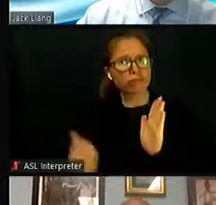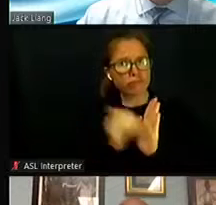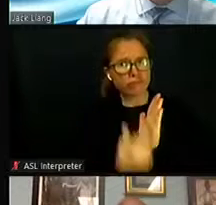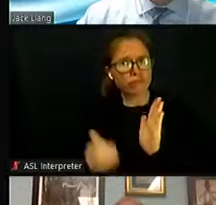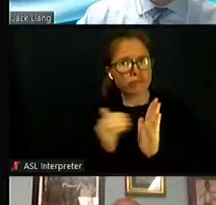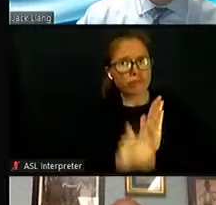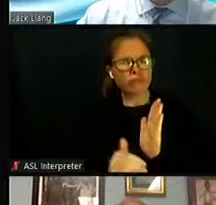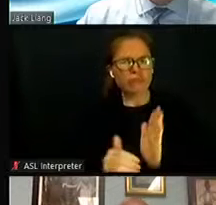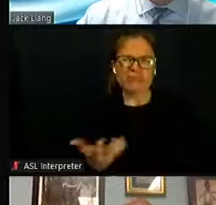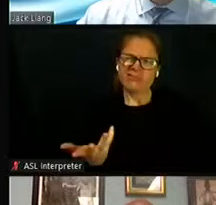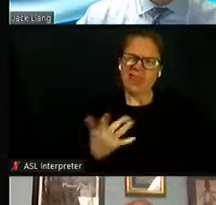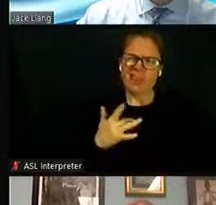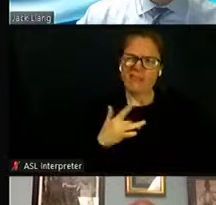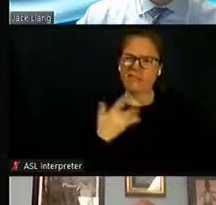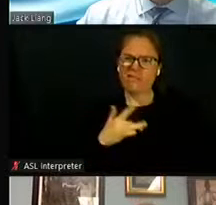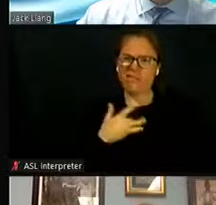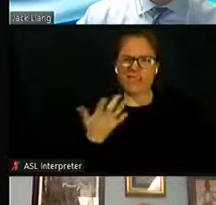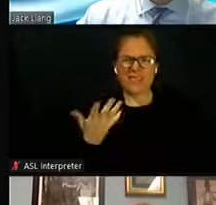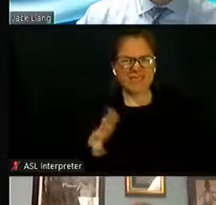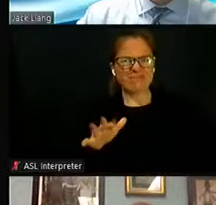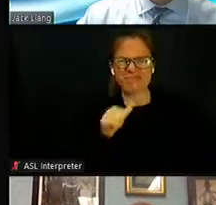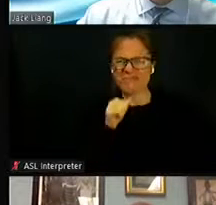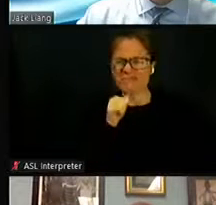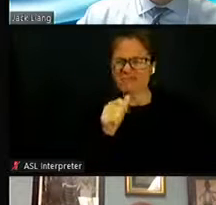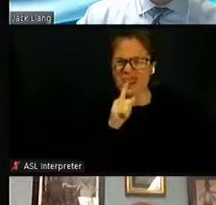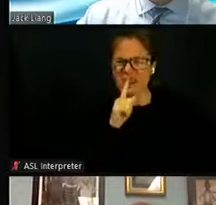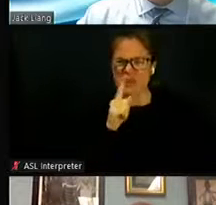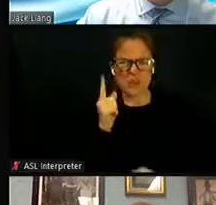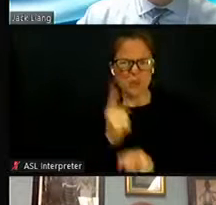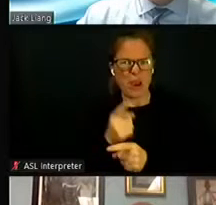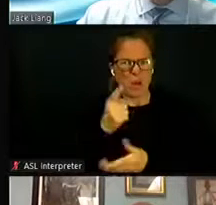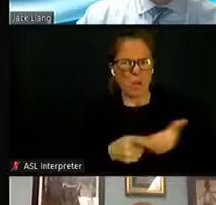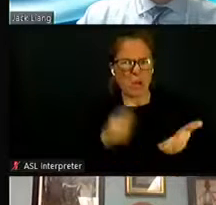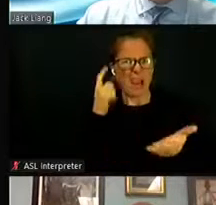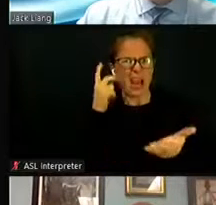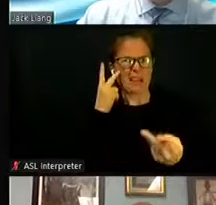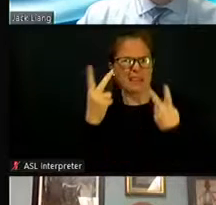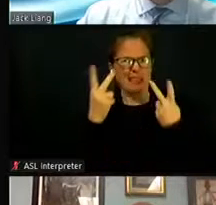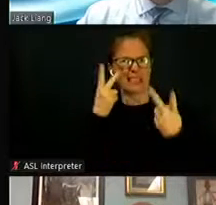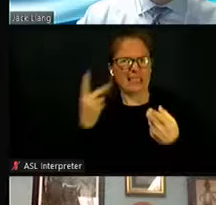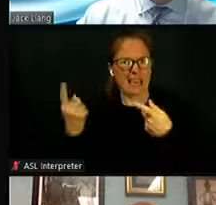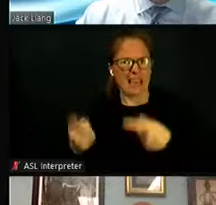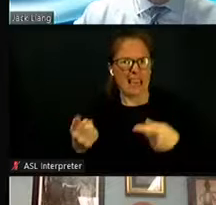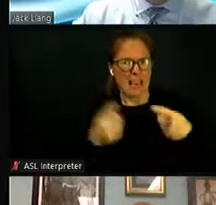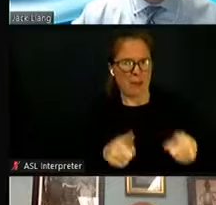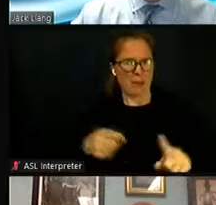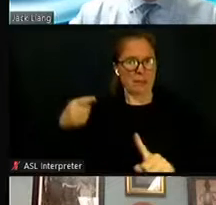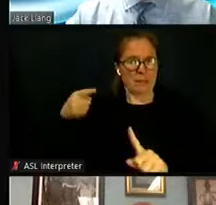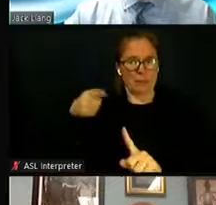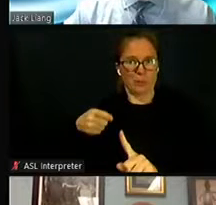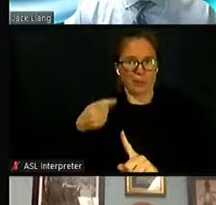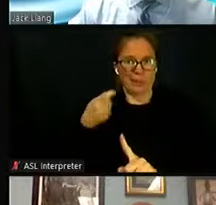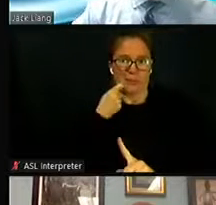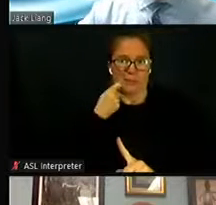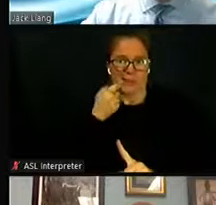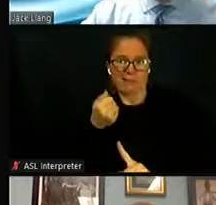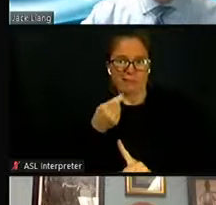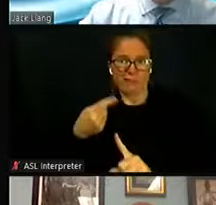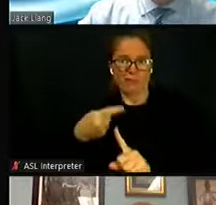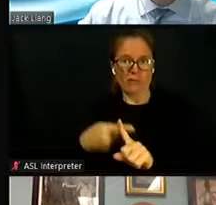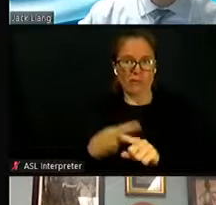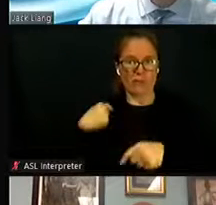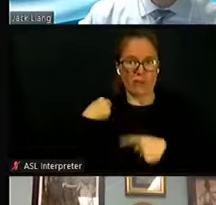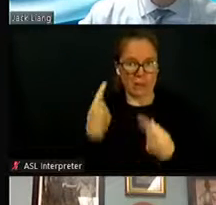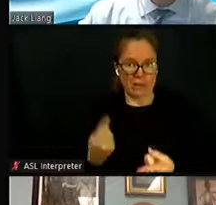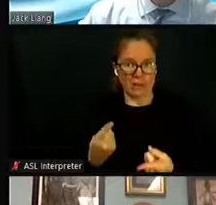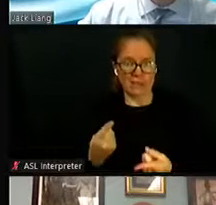sort of not congruent with what I have seen in the past, specifically in the past few months. So if there was ever,